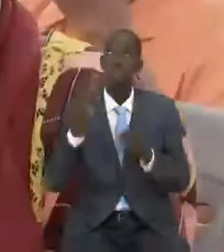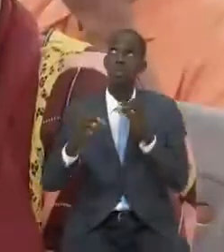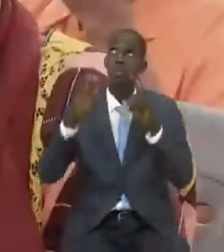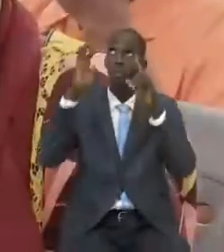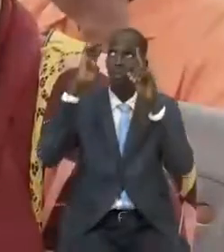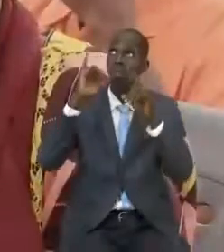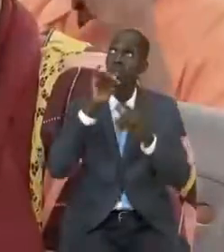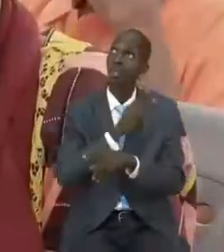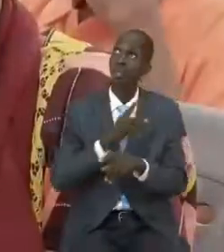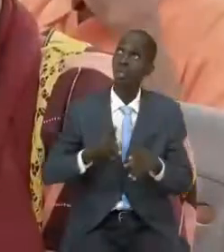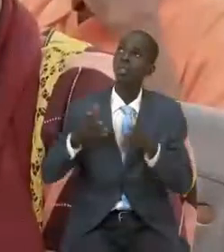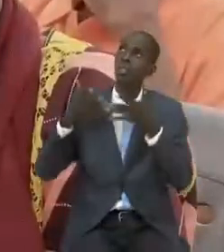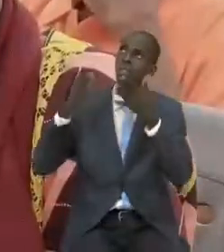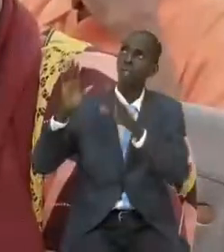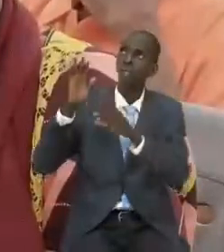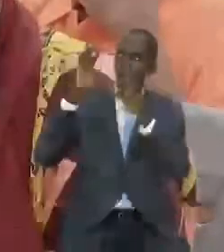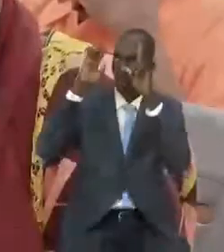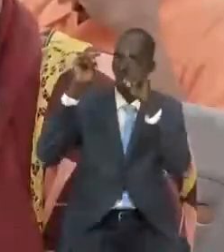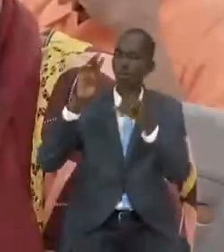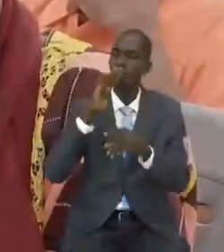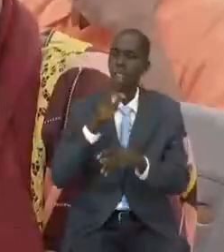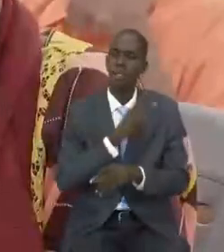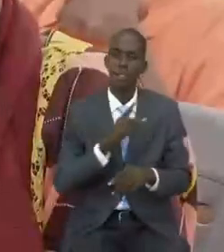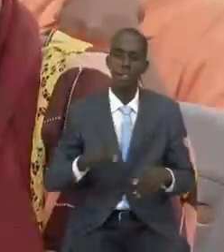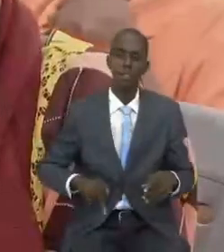let him be king.